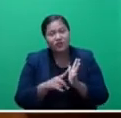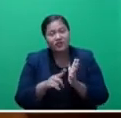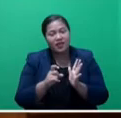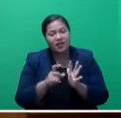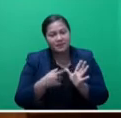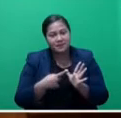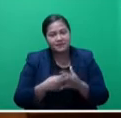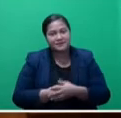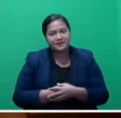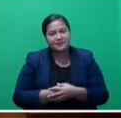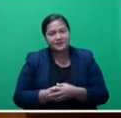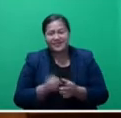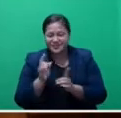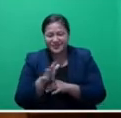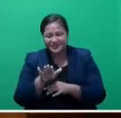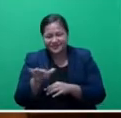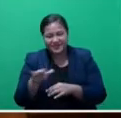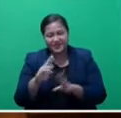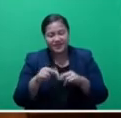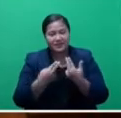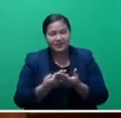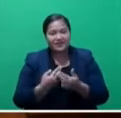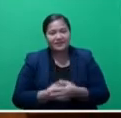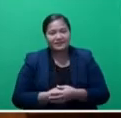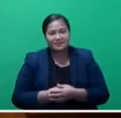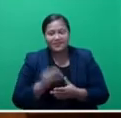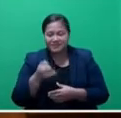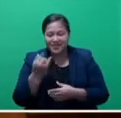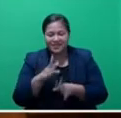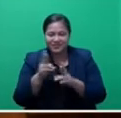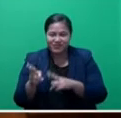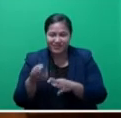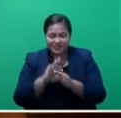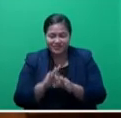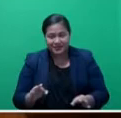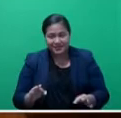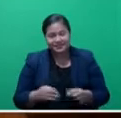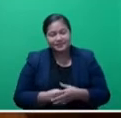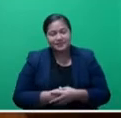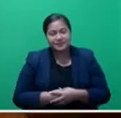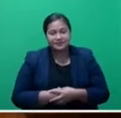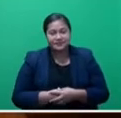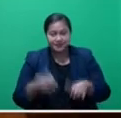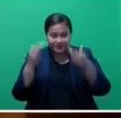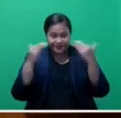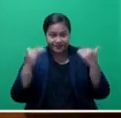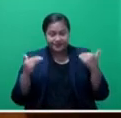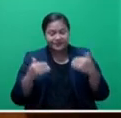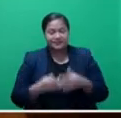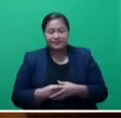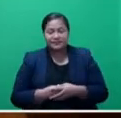in particular to their families. May they rest in peace. Mr. Speaker, the Honourable Prime